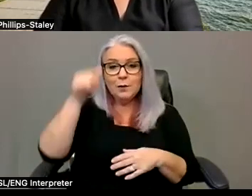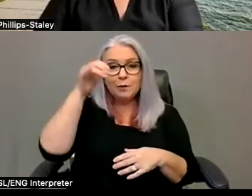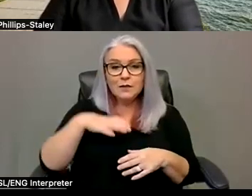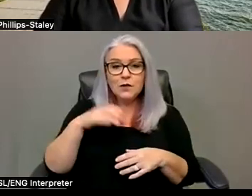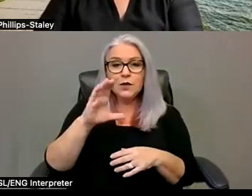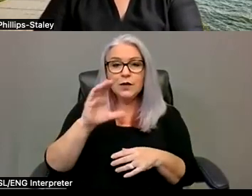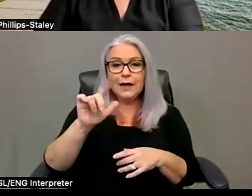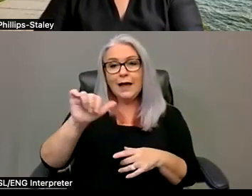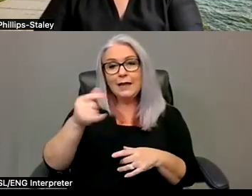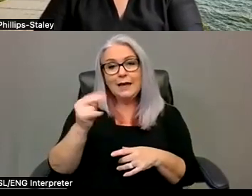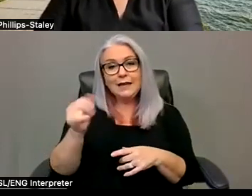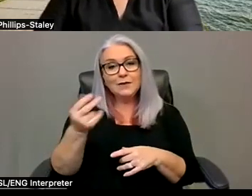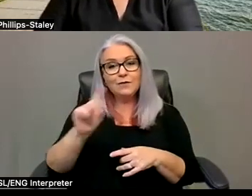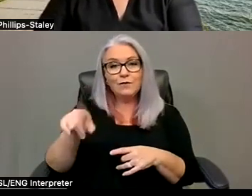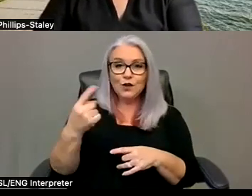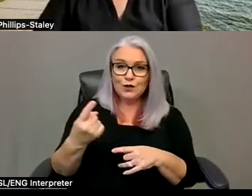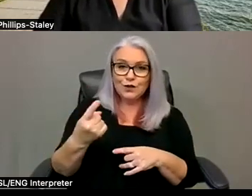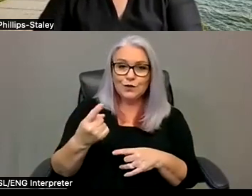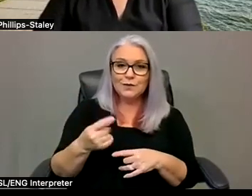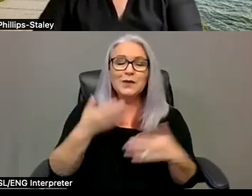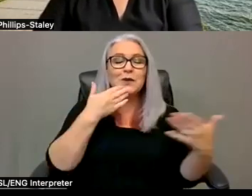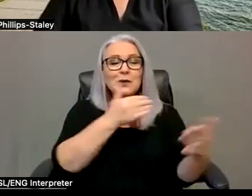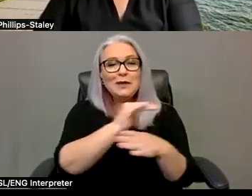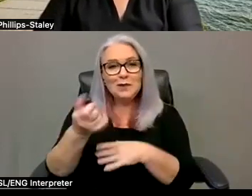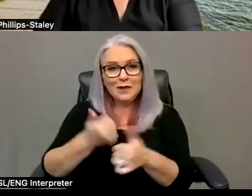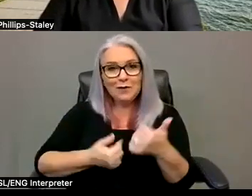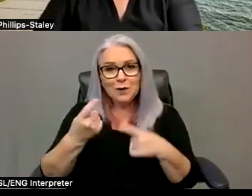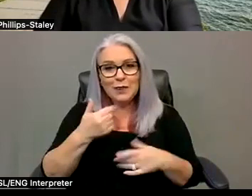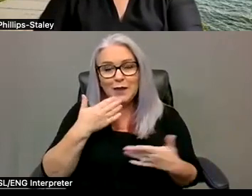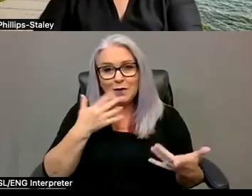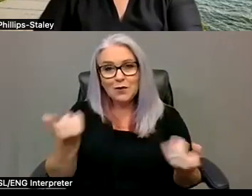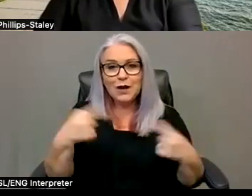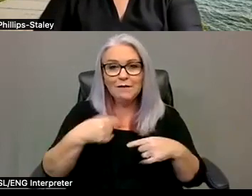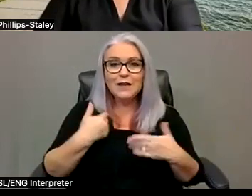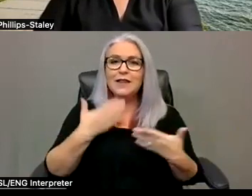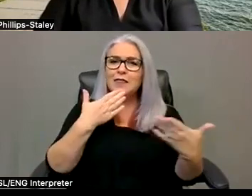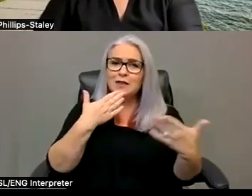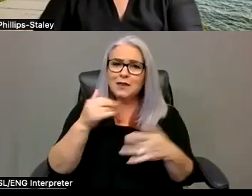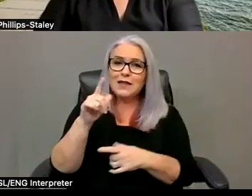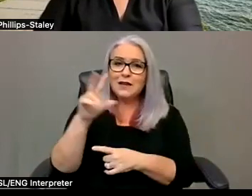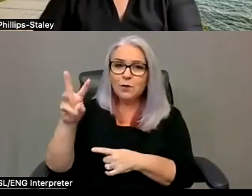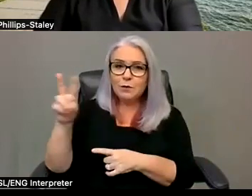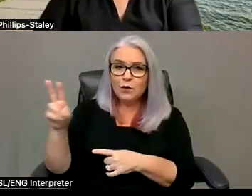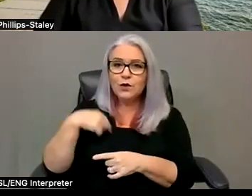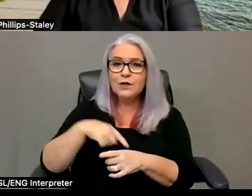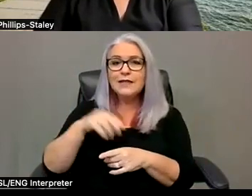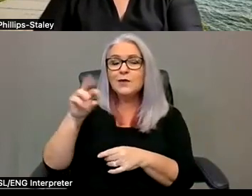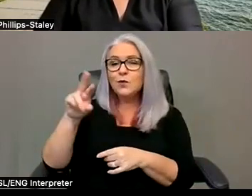you are first. Good evening, everyone. Thanks for having us. Thank you to the League of Women Voters of the Rivertowns.